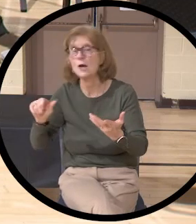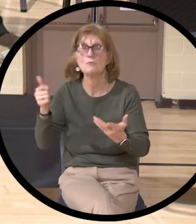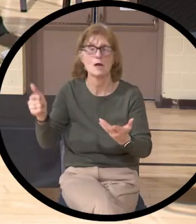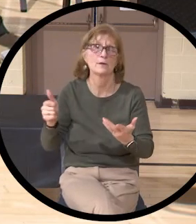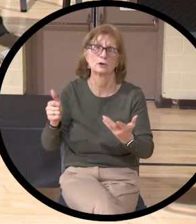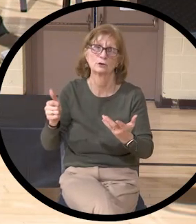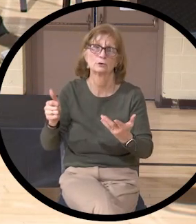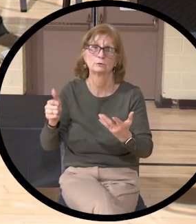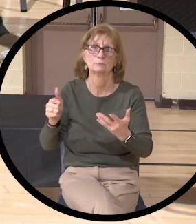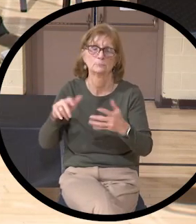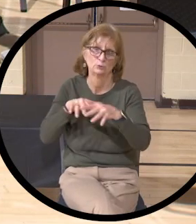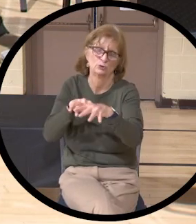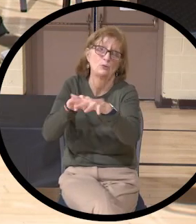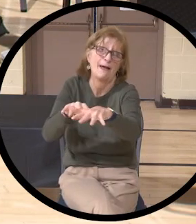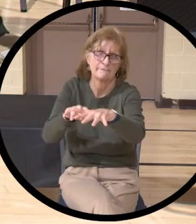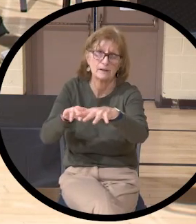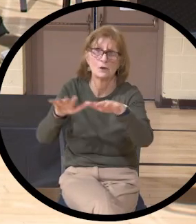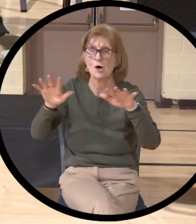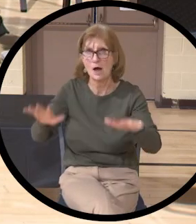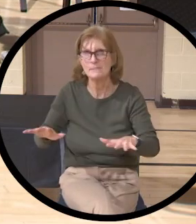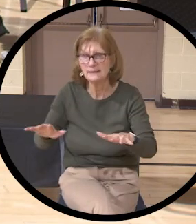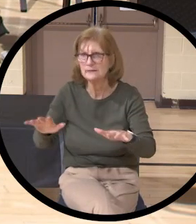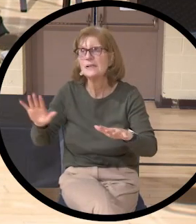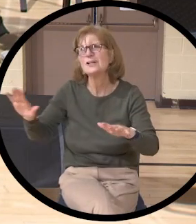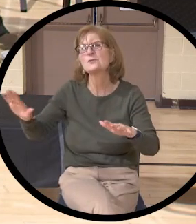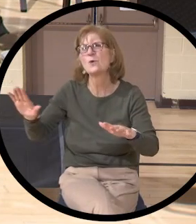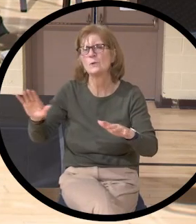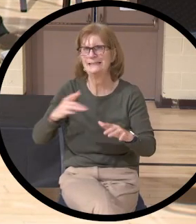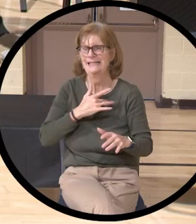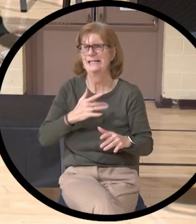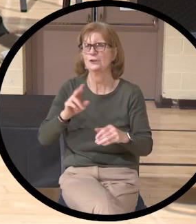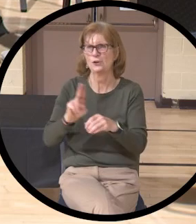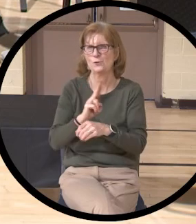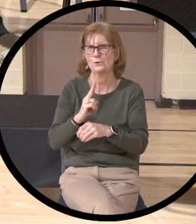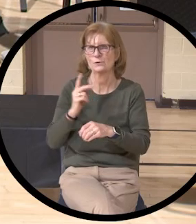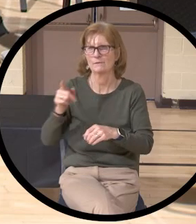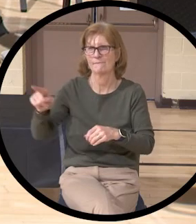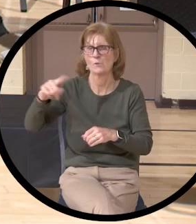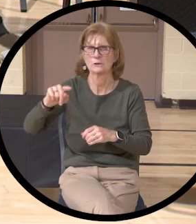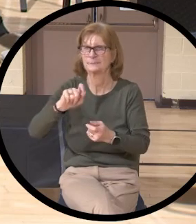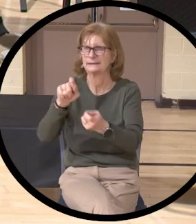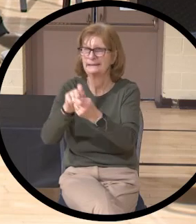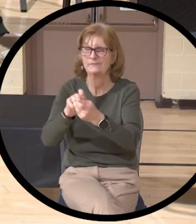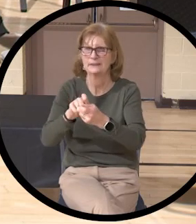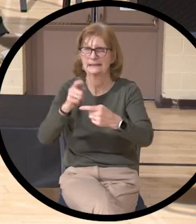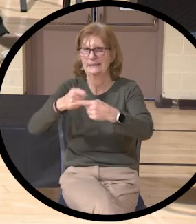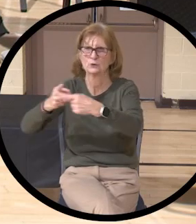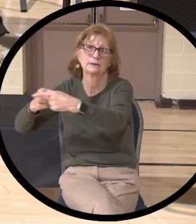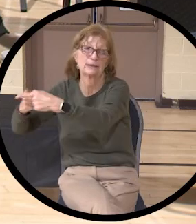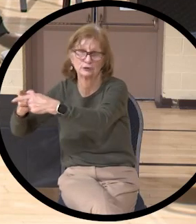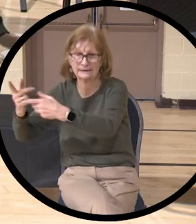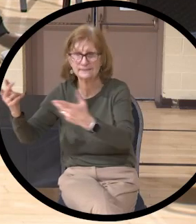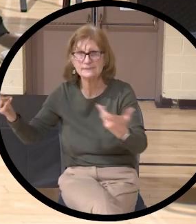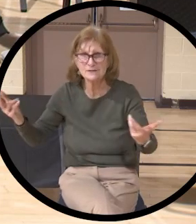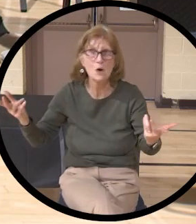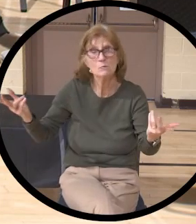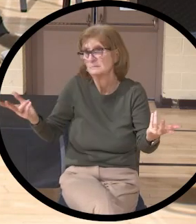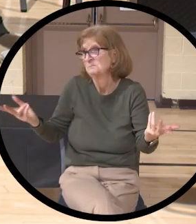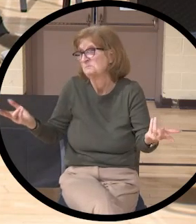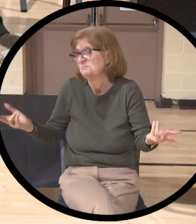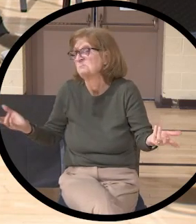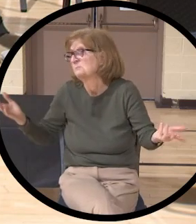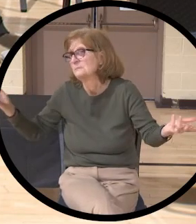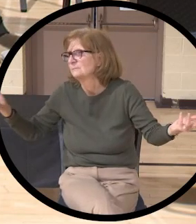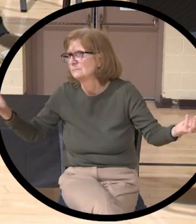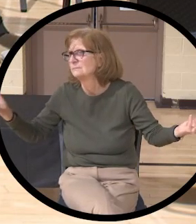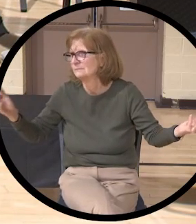tend to use those for specific intersections. But it doesn't mean that,